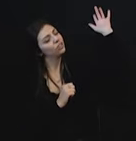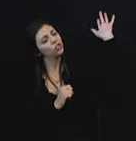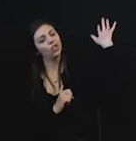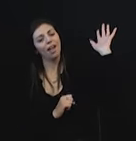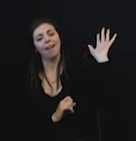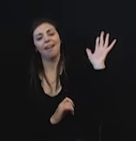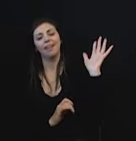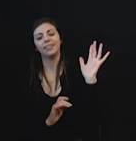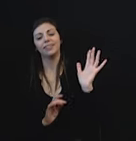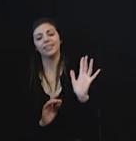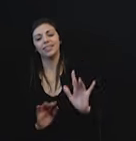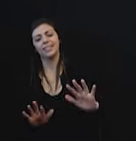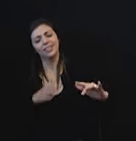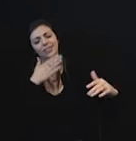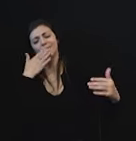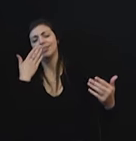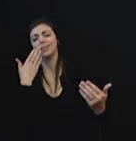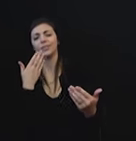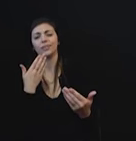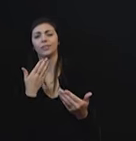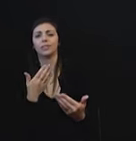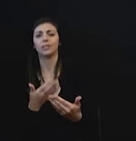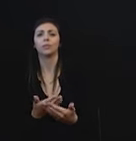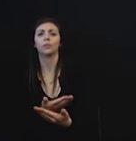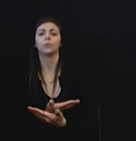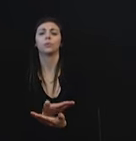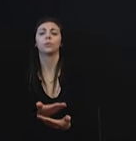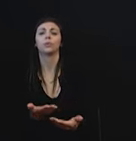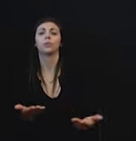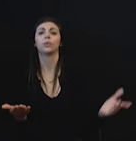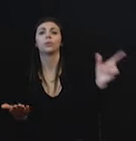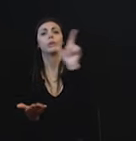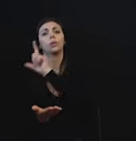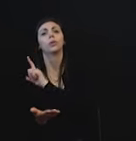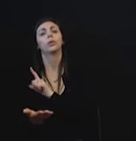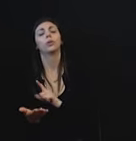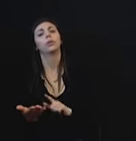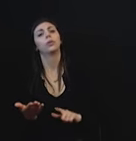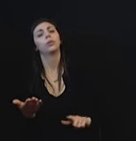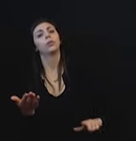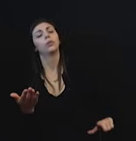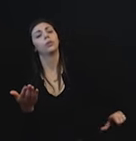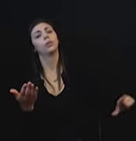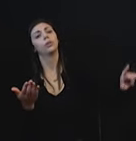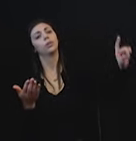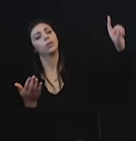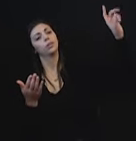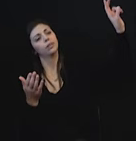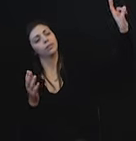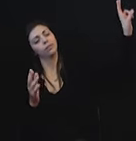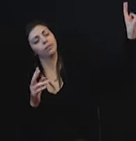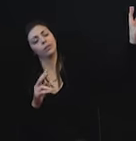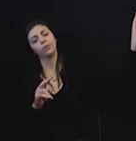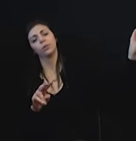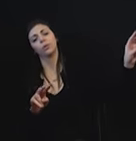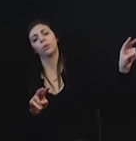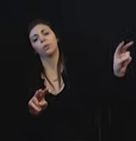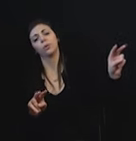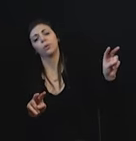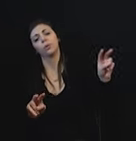Be gracious to you. The Lord turn his